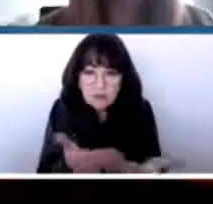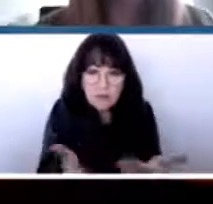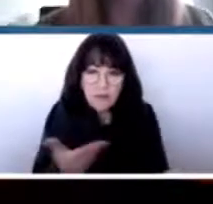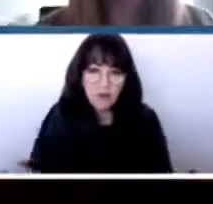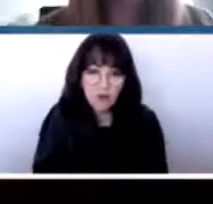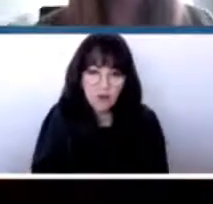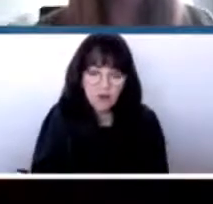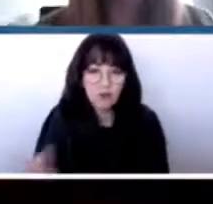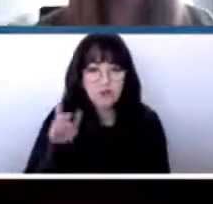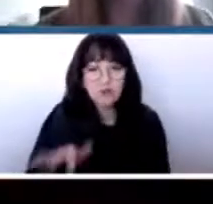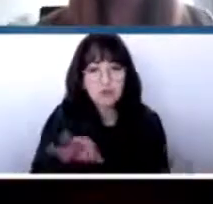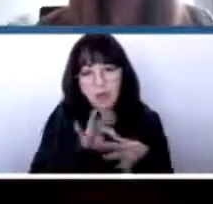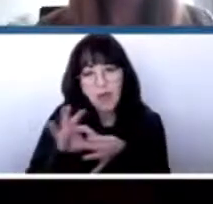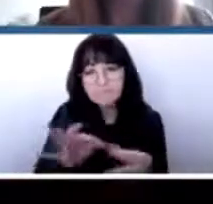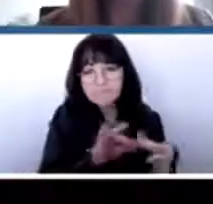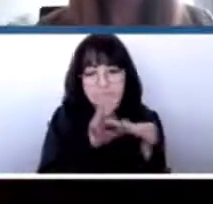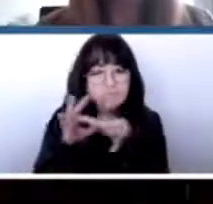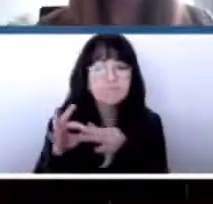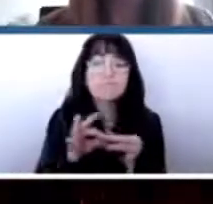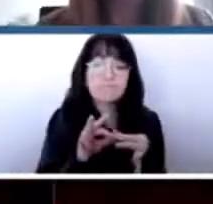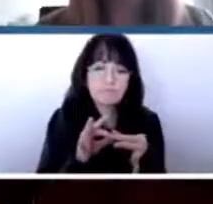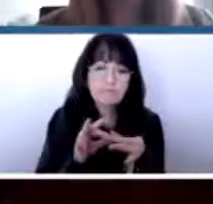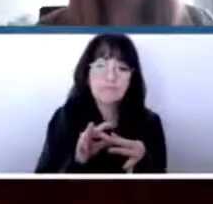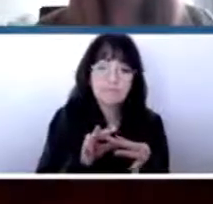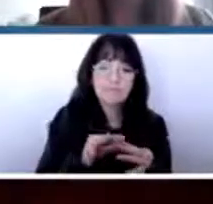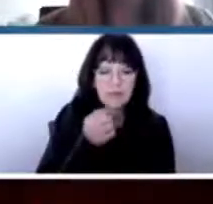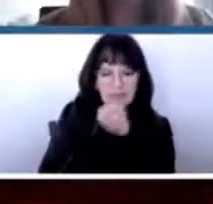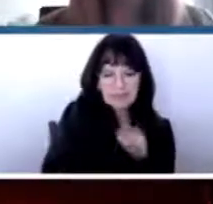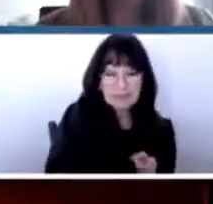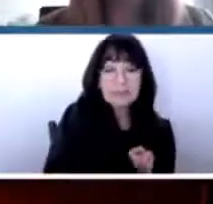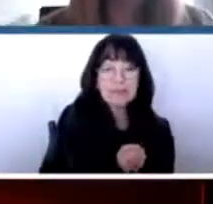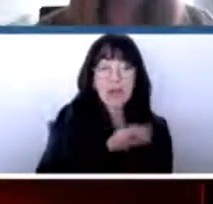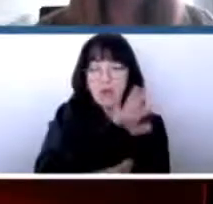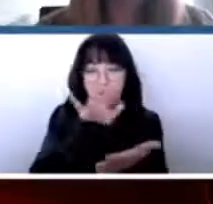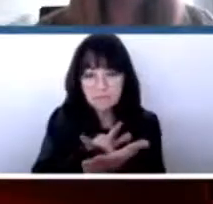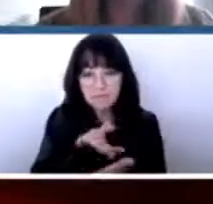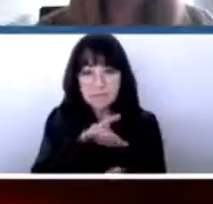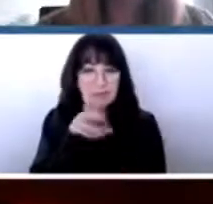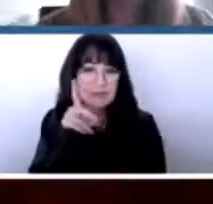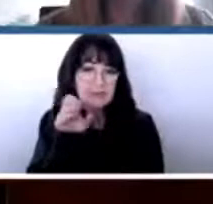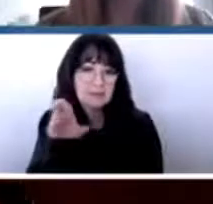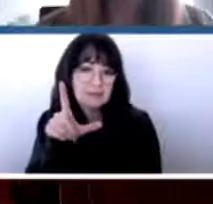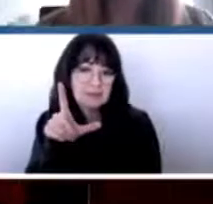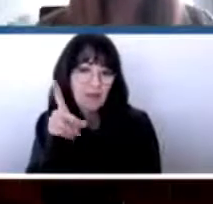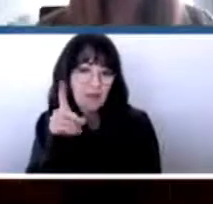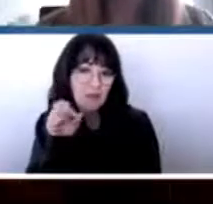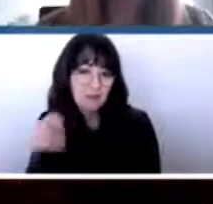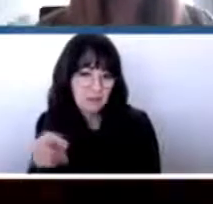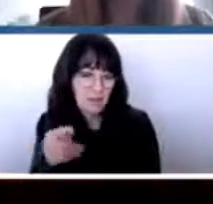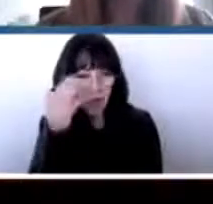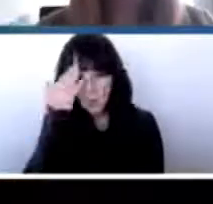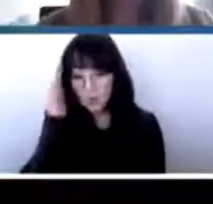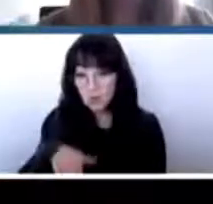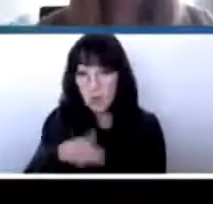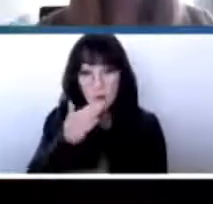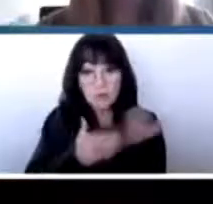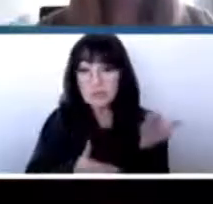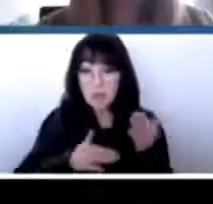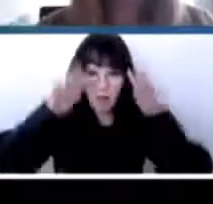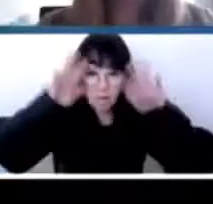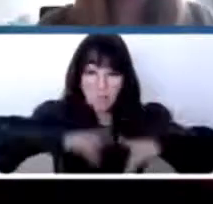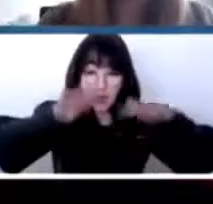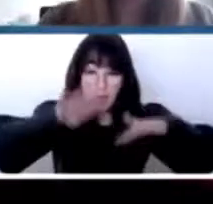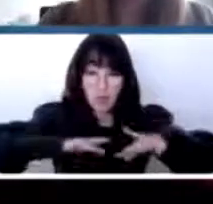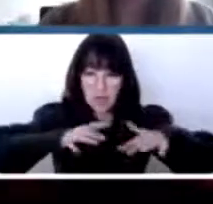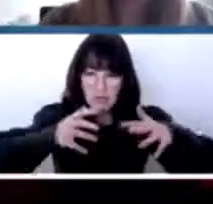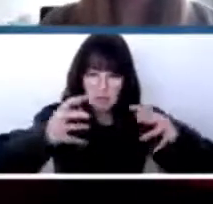the county, specifically Sussex County and DelDOT yesterday. We know there was whiteout conditions, and it was even, if you drill down to